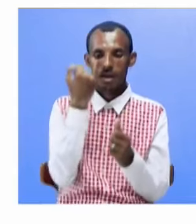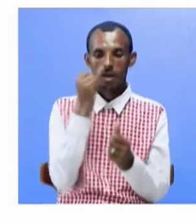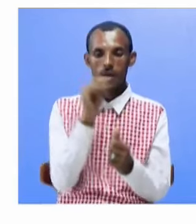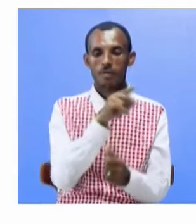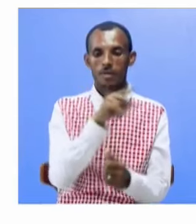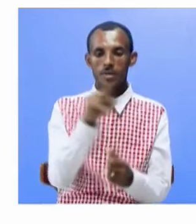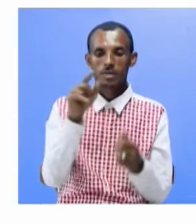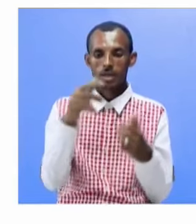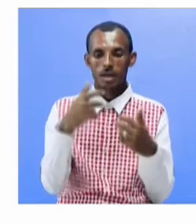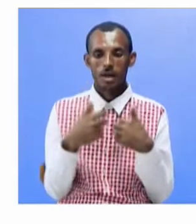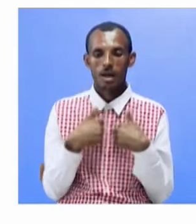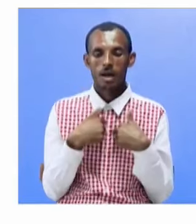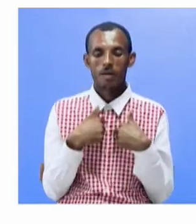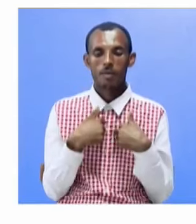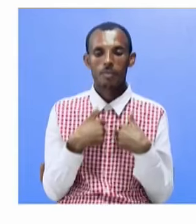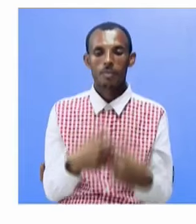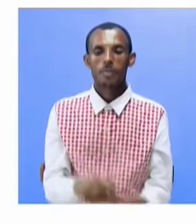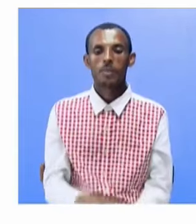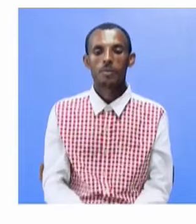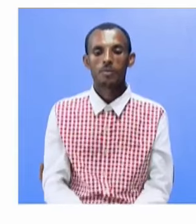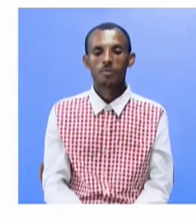they have